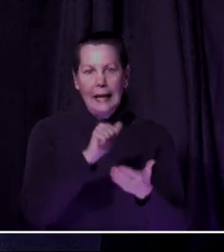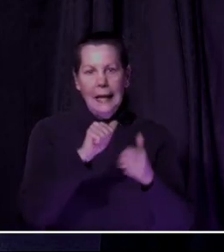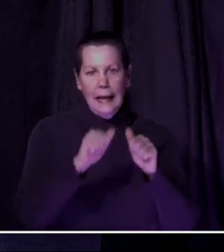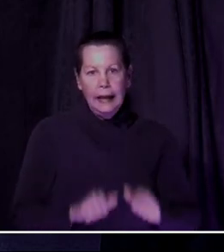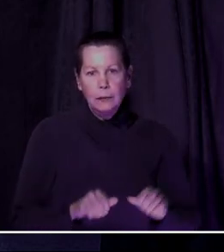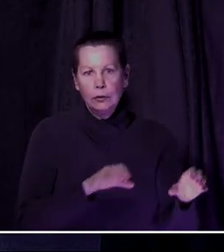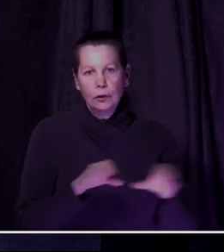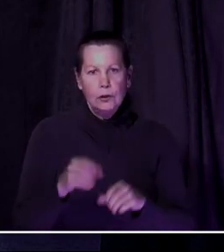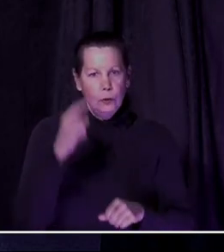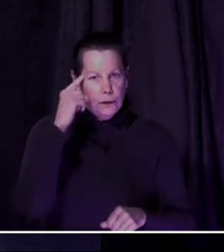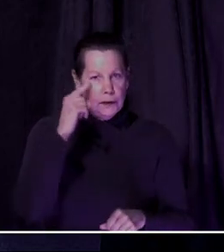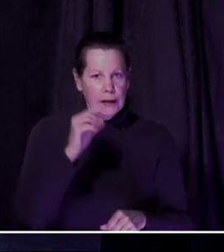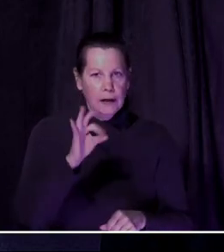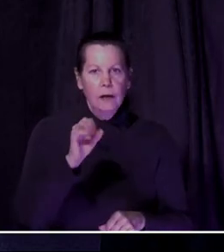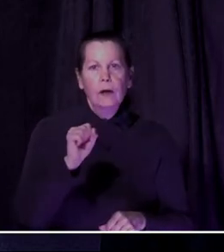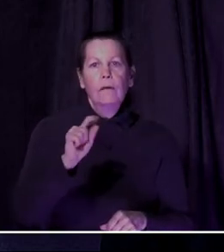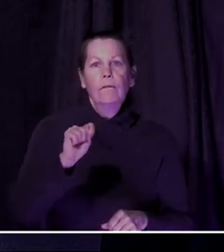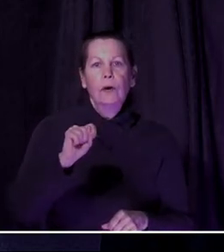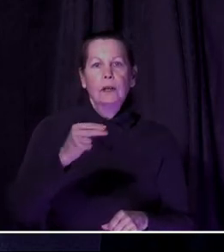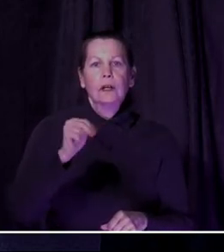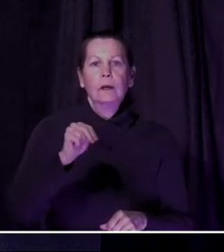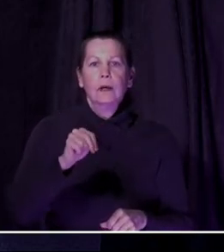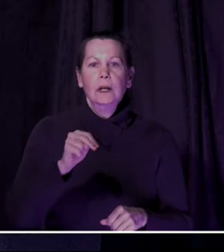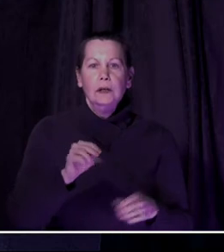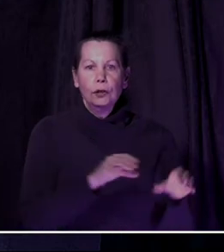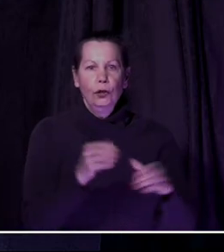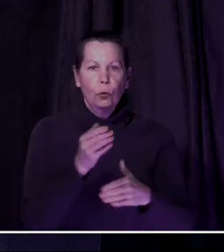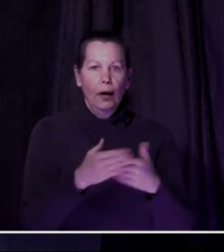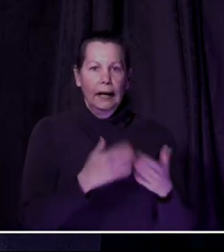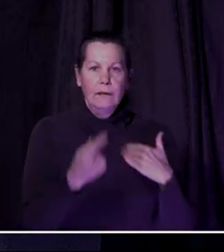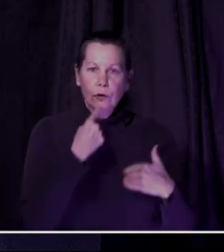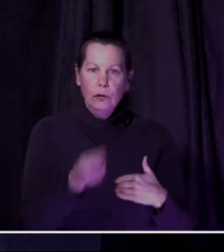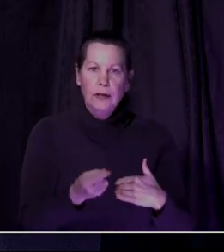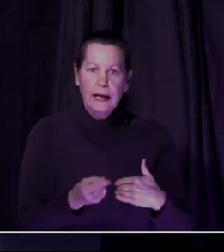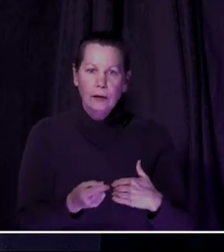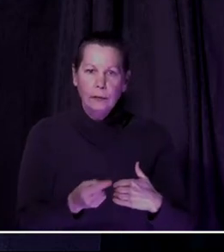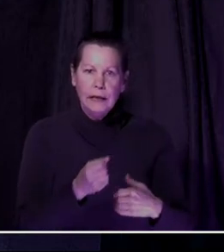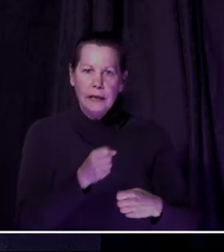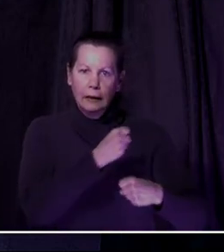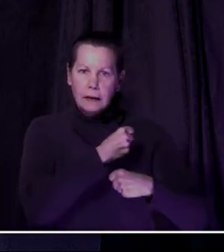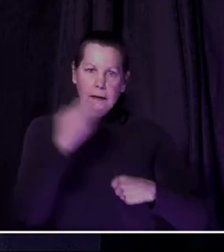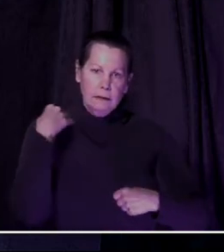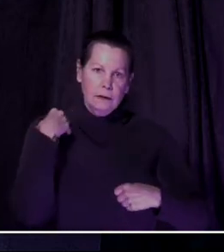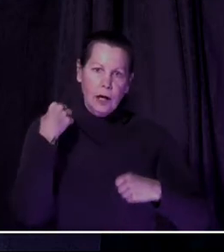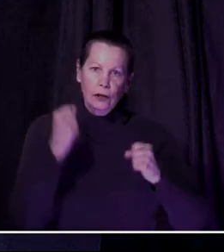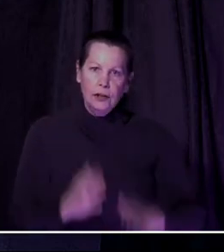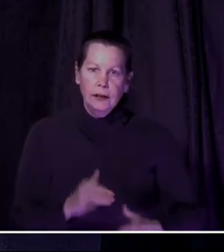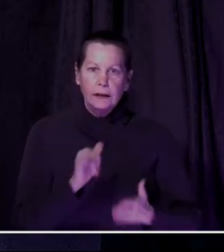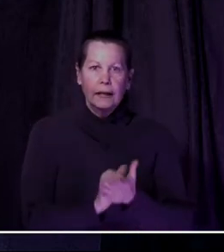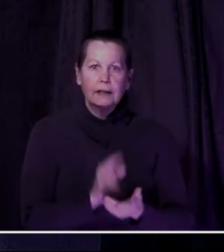Forrest Gump. To do whatever you tell me, Drill Sergeant, that's what it's about.